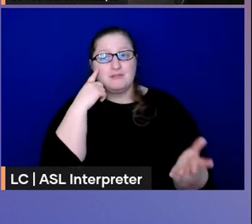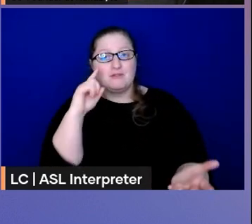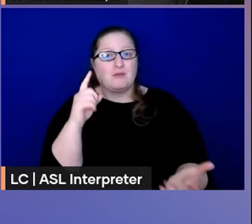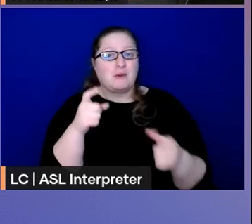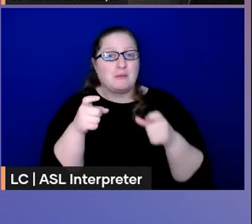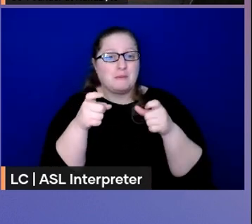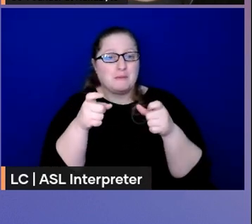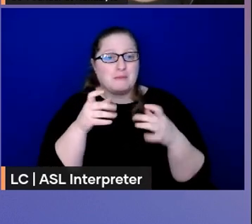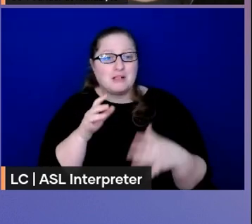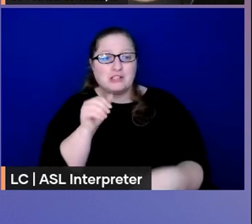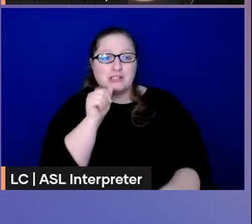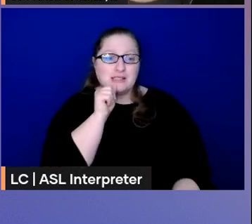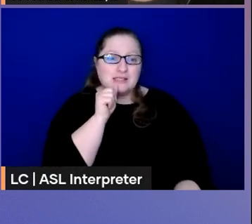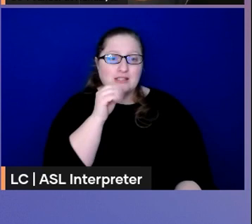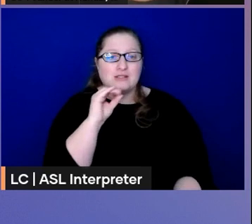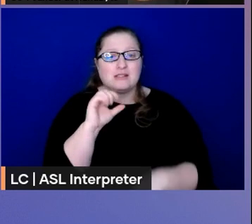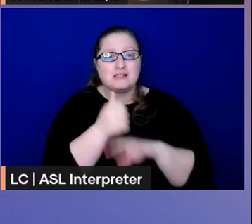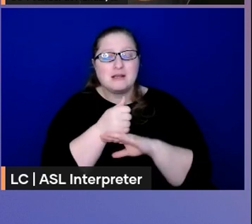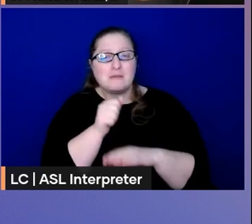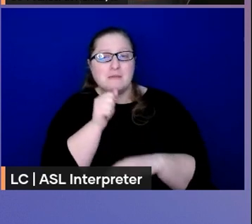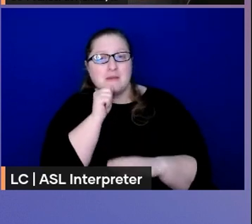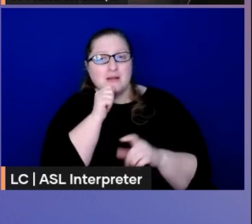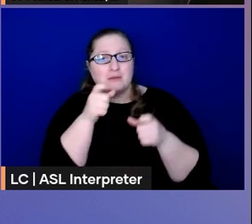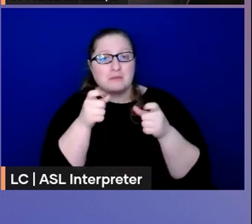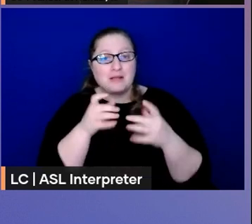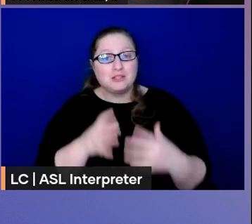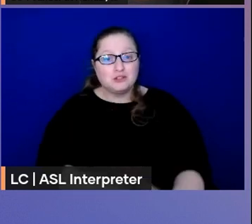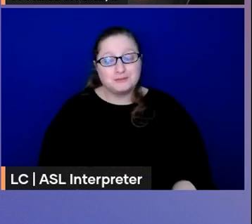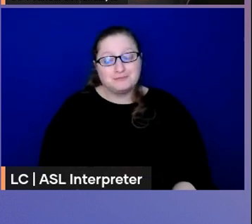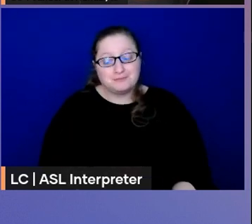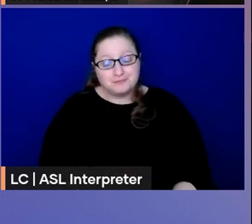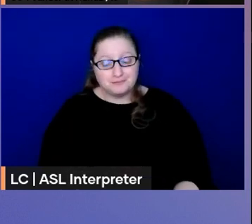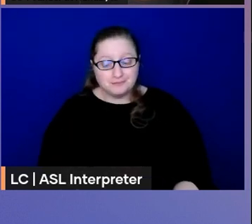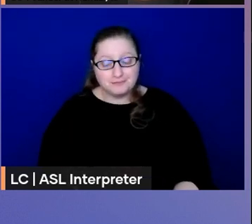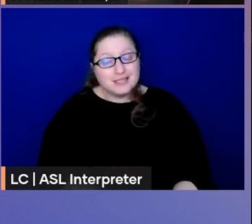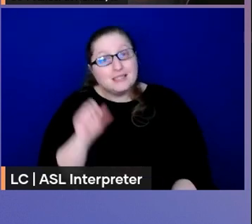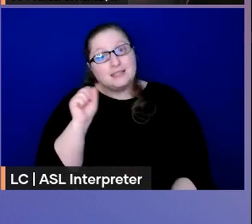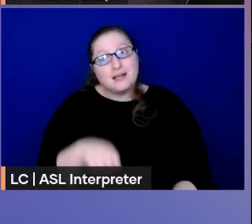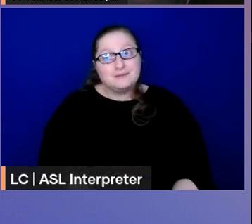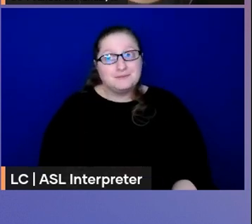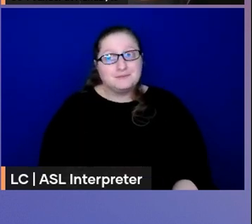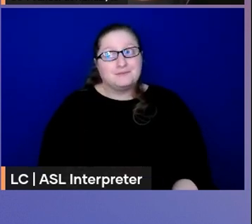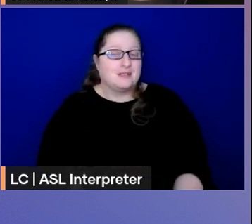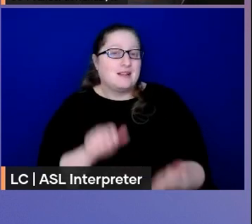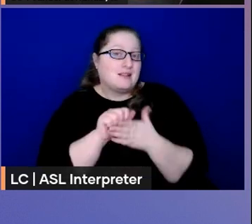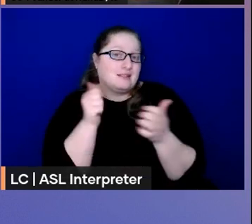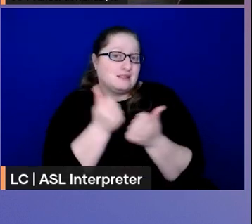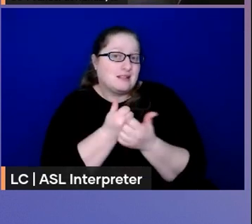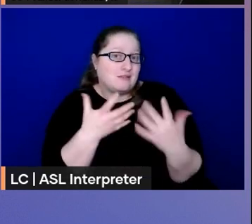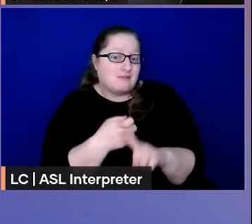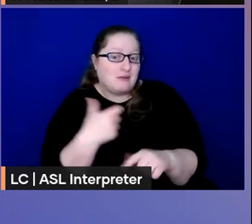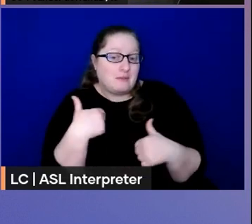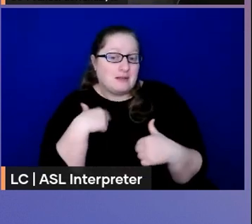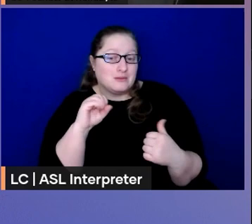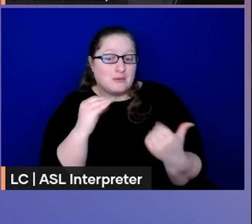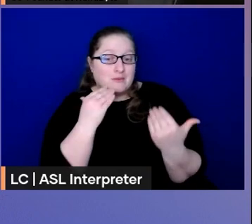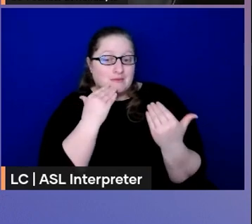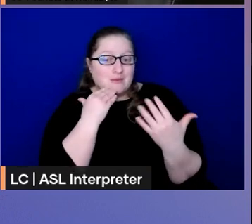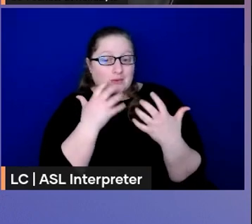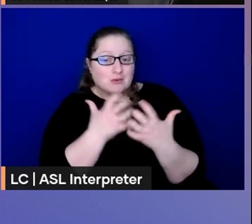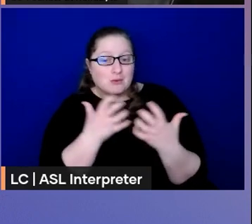managing secrets and creating a password manager. So yeah, and then that is everything for me. So thank you so much for